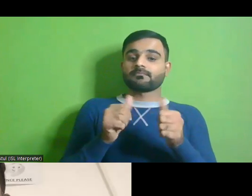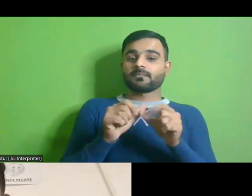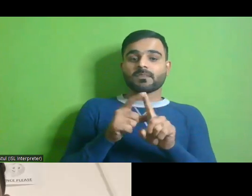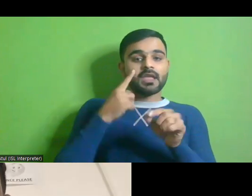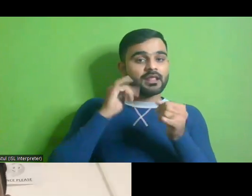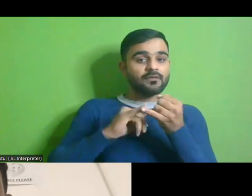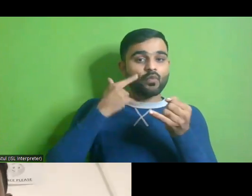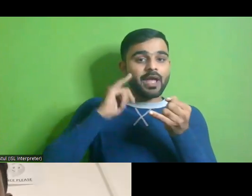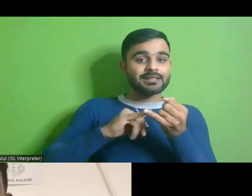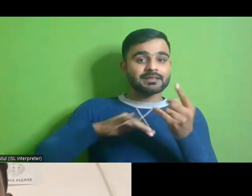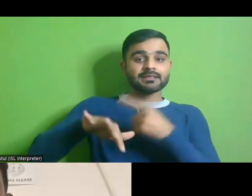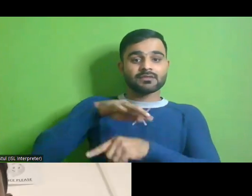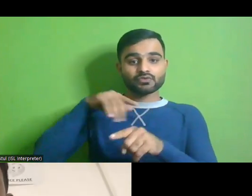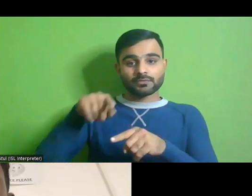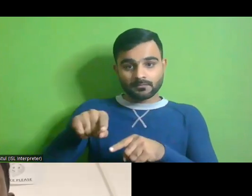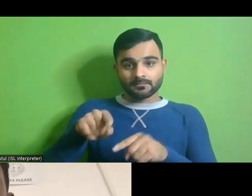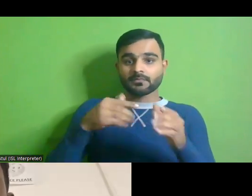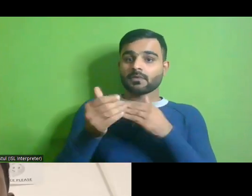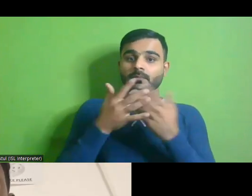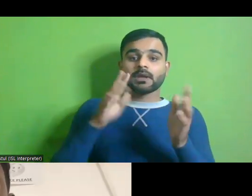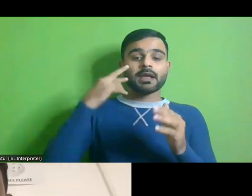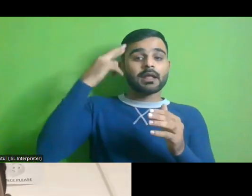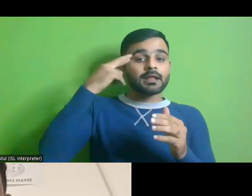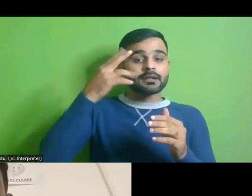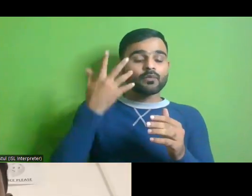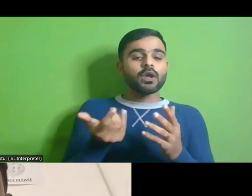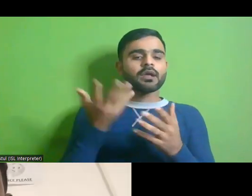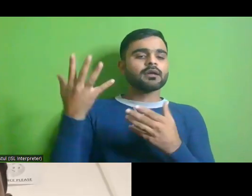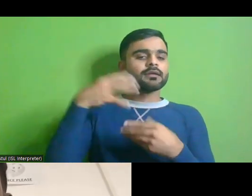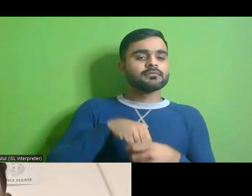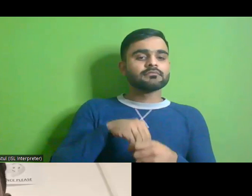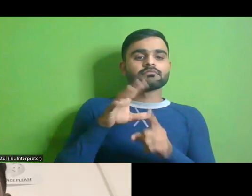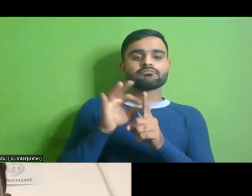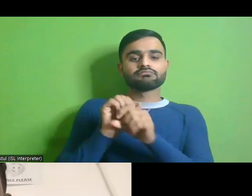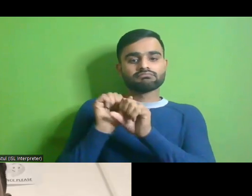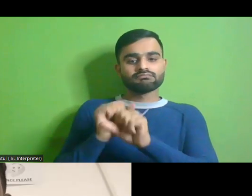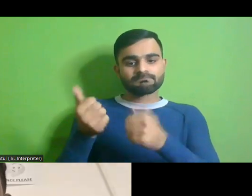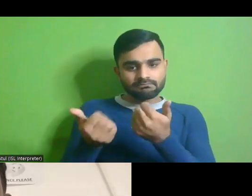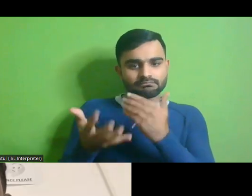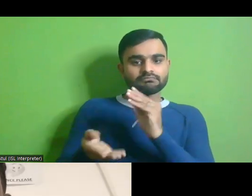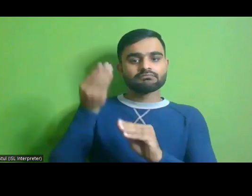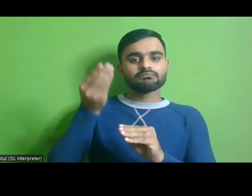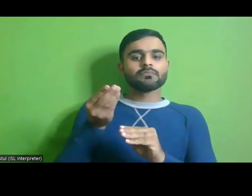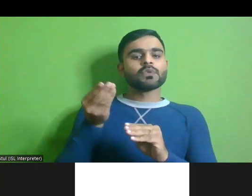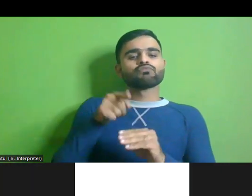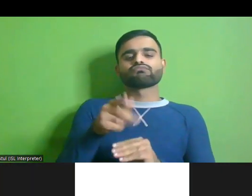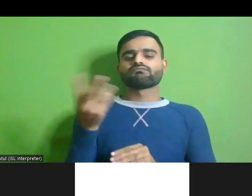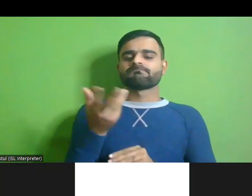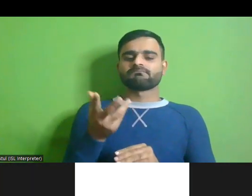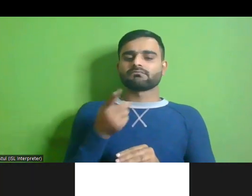society. But the reason why they can pervade, they are able to exist, is because